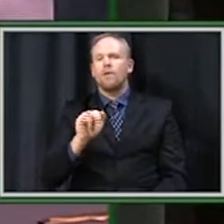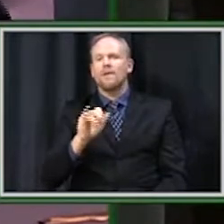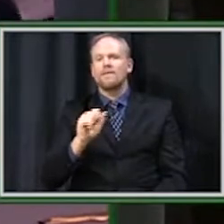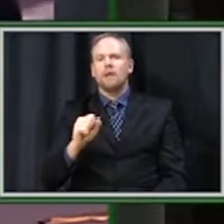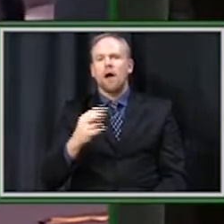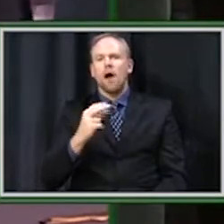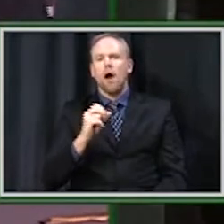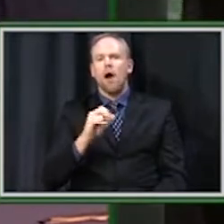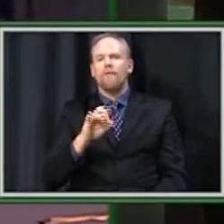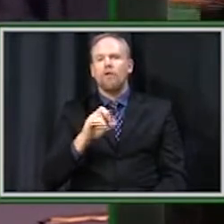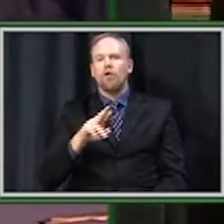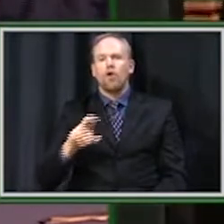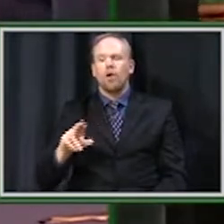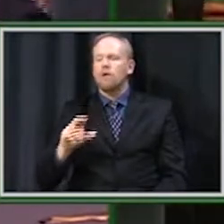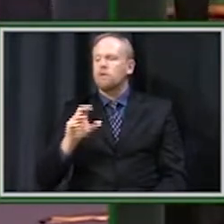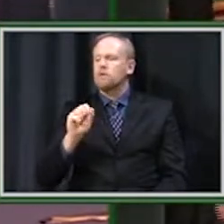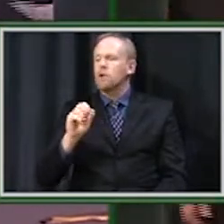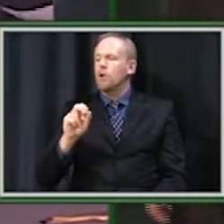Sonia Ponce.